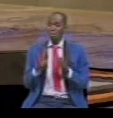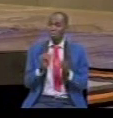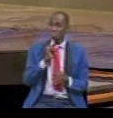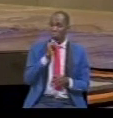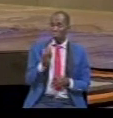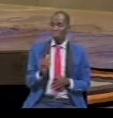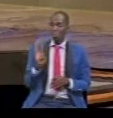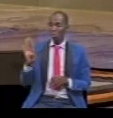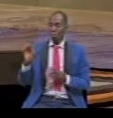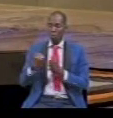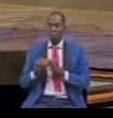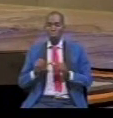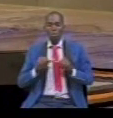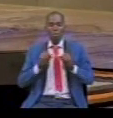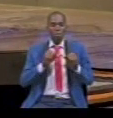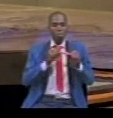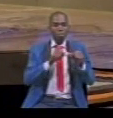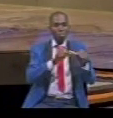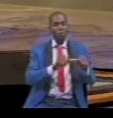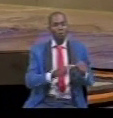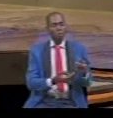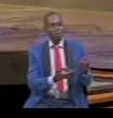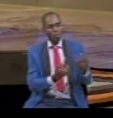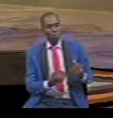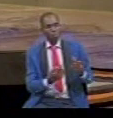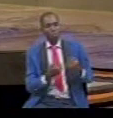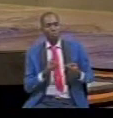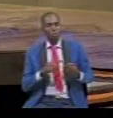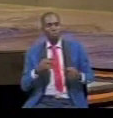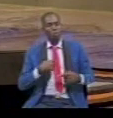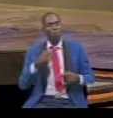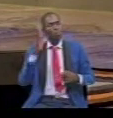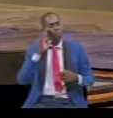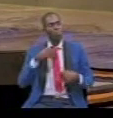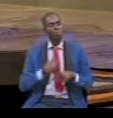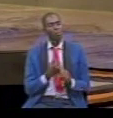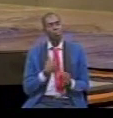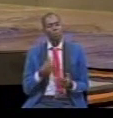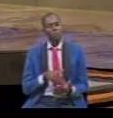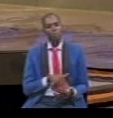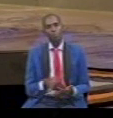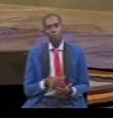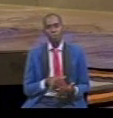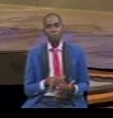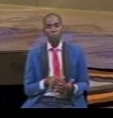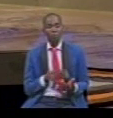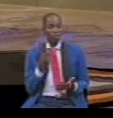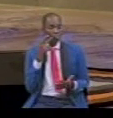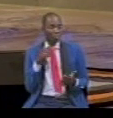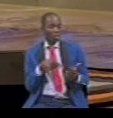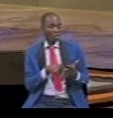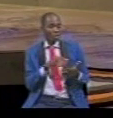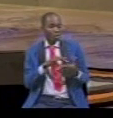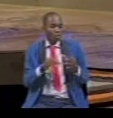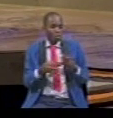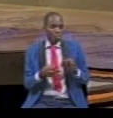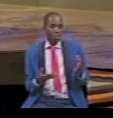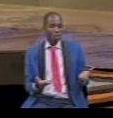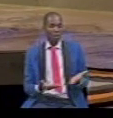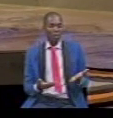coming she weary me. Here the Lord told this parable to make us